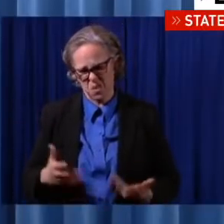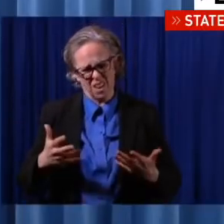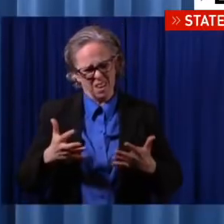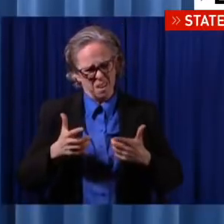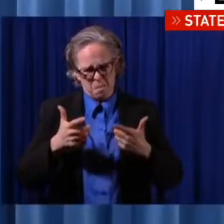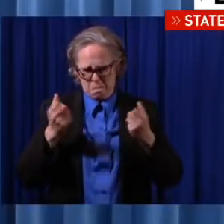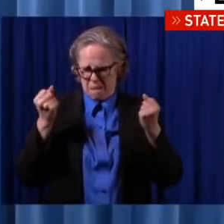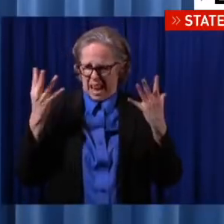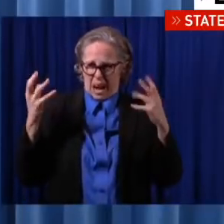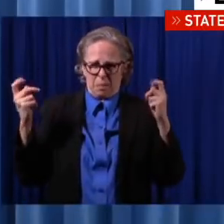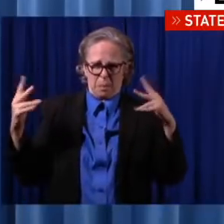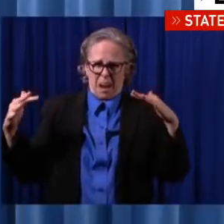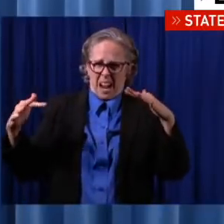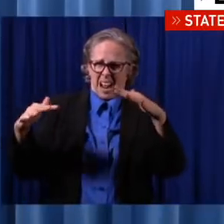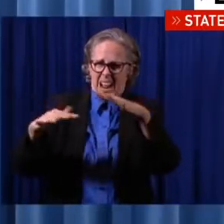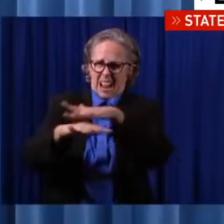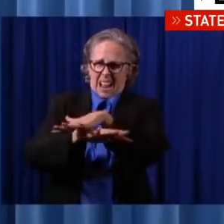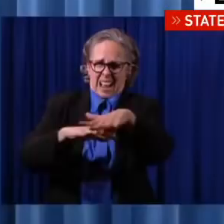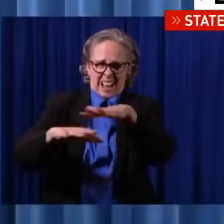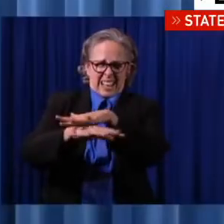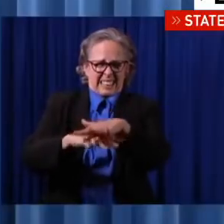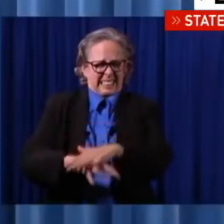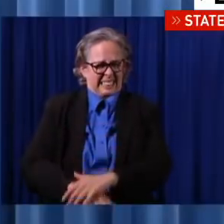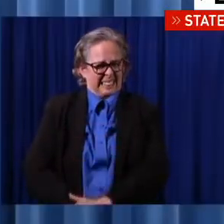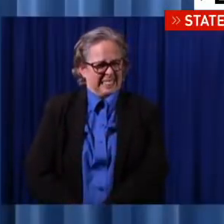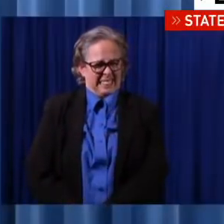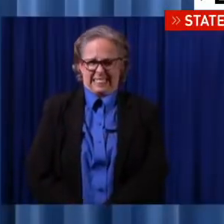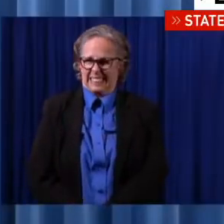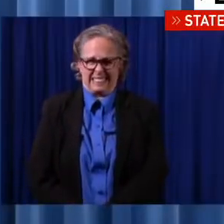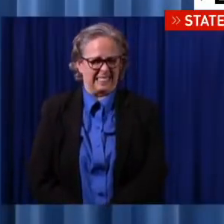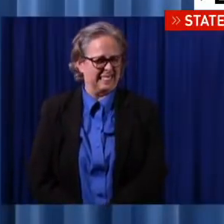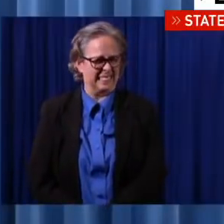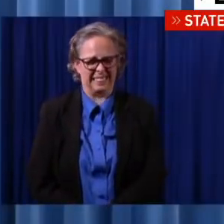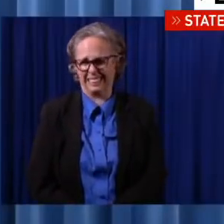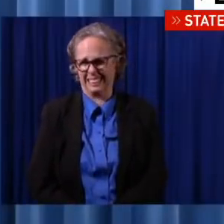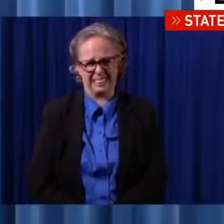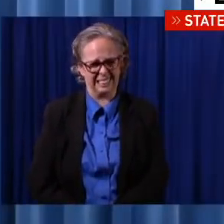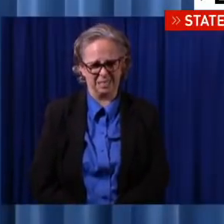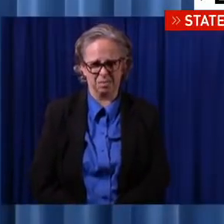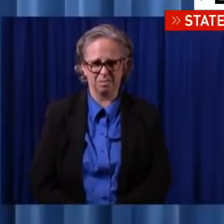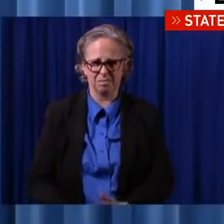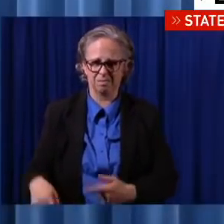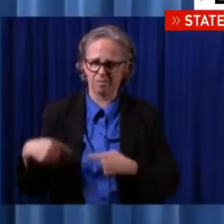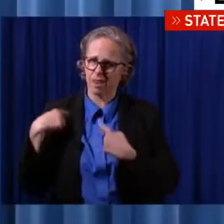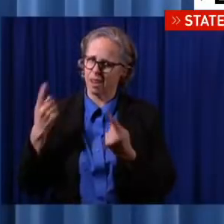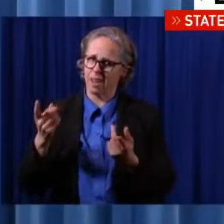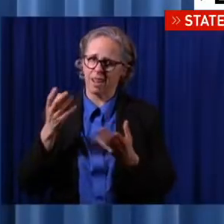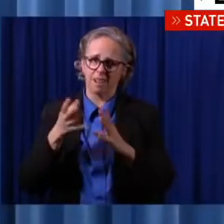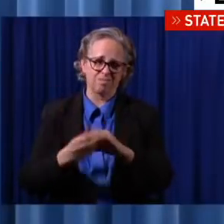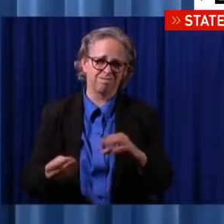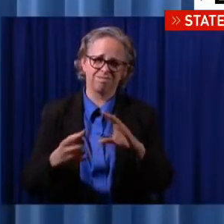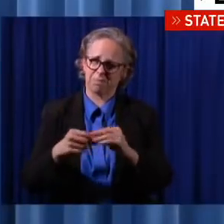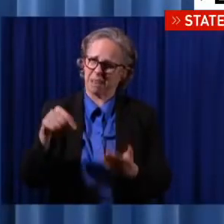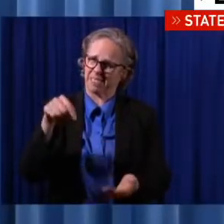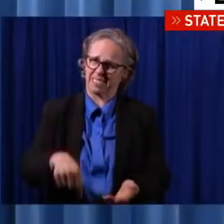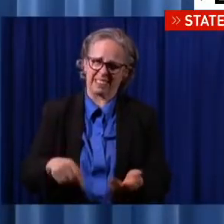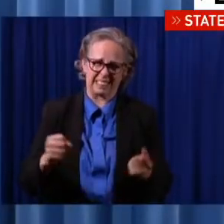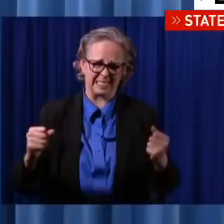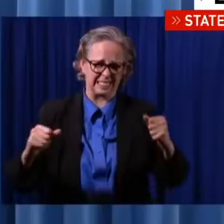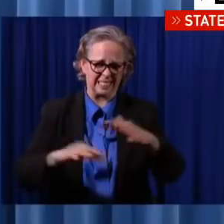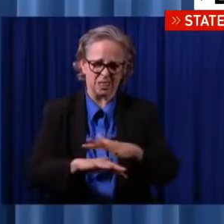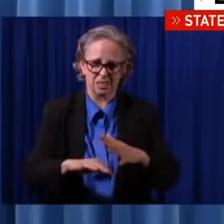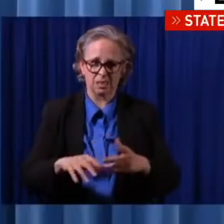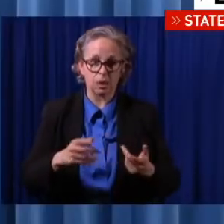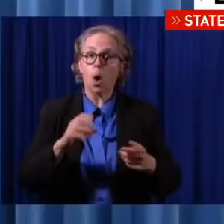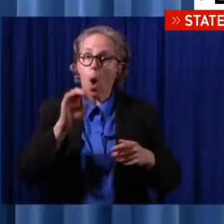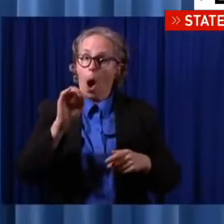together. These are the things that we've talked about all the way through this. That as we open Ohio up, and we get back